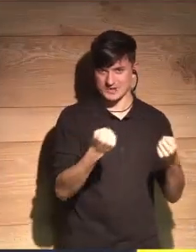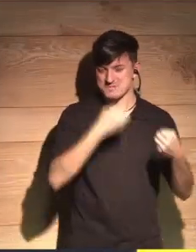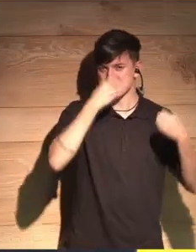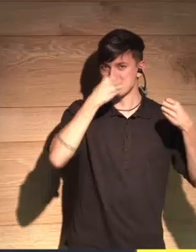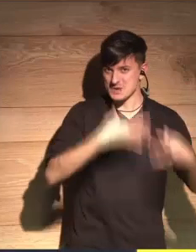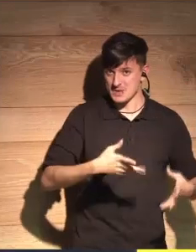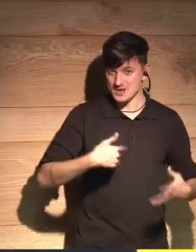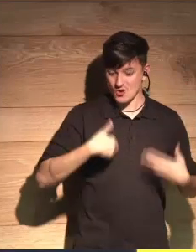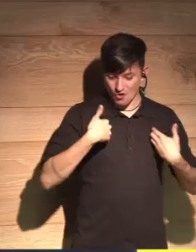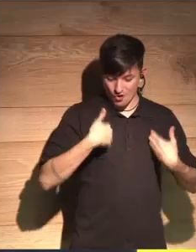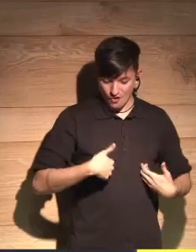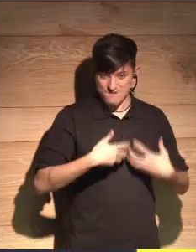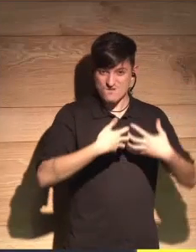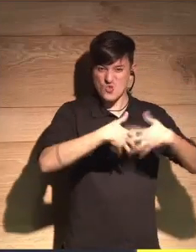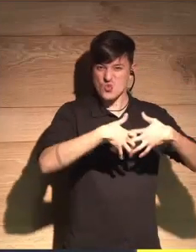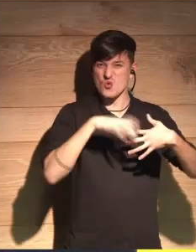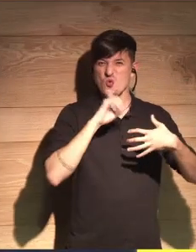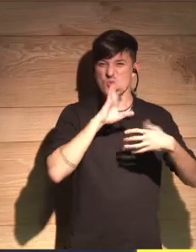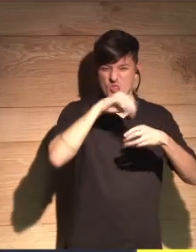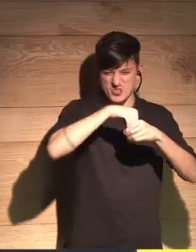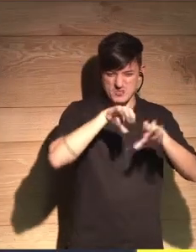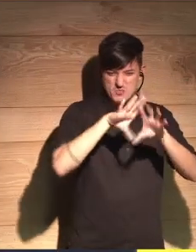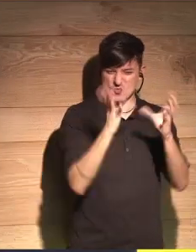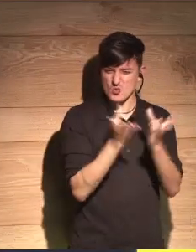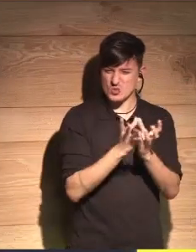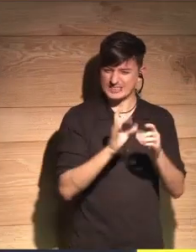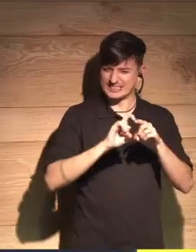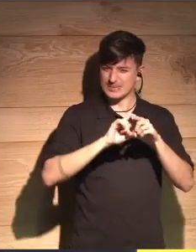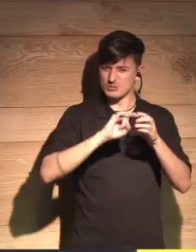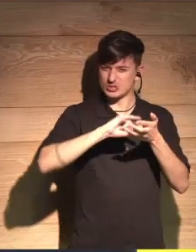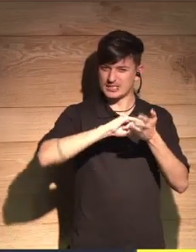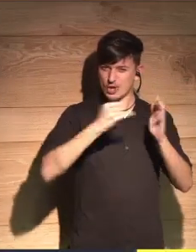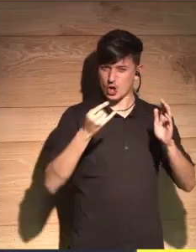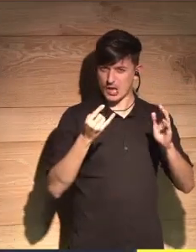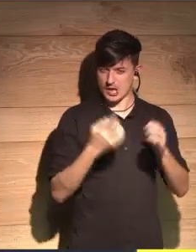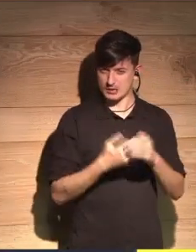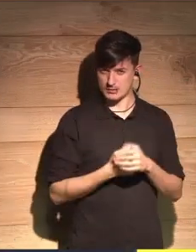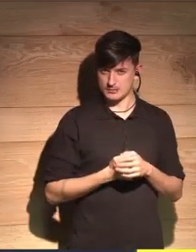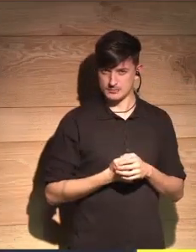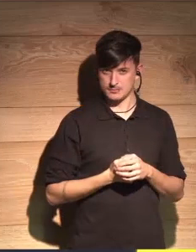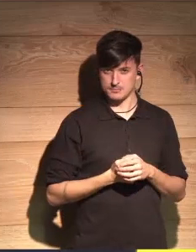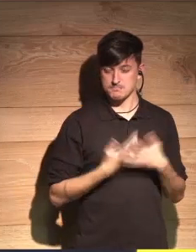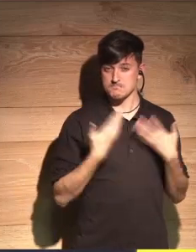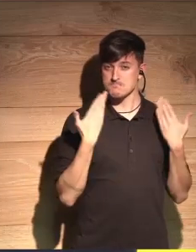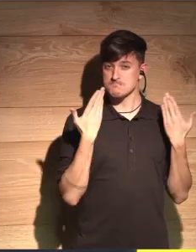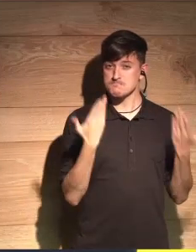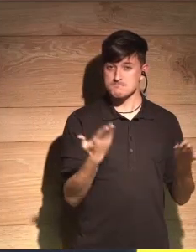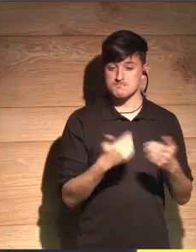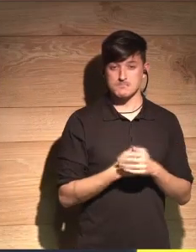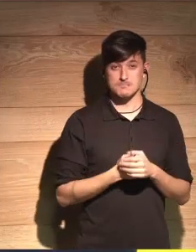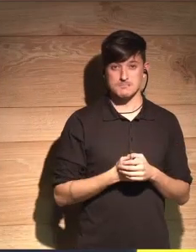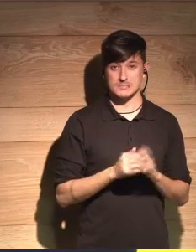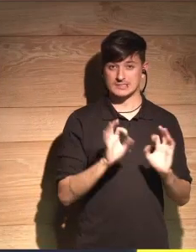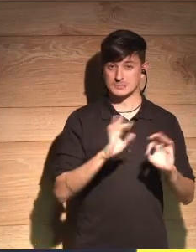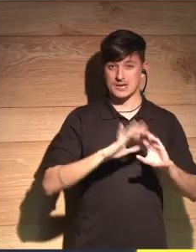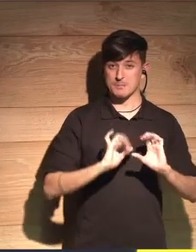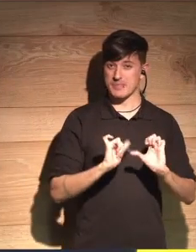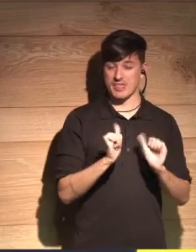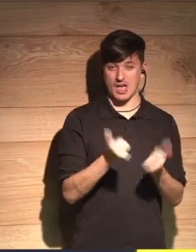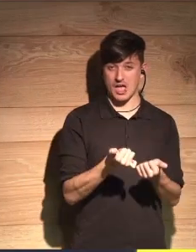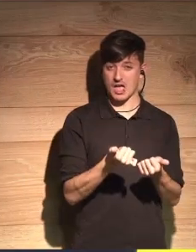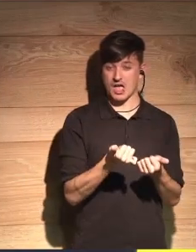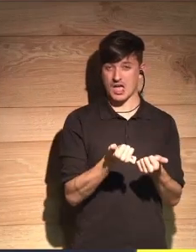very different to your way about how I work in this world of certain types of